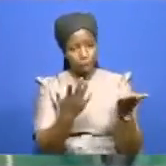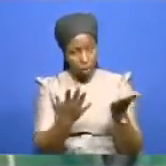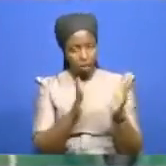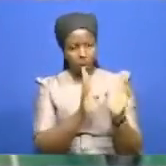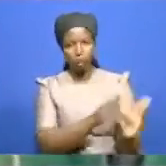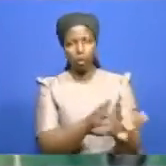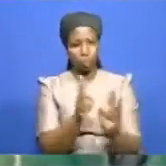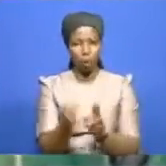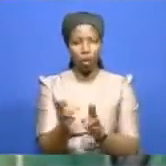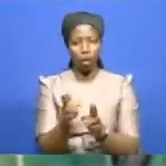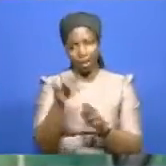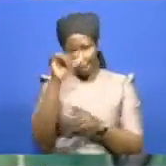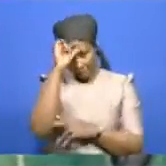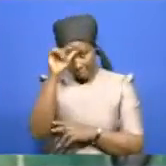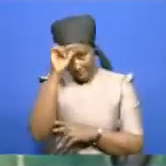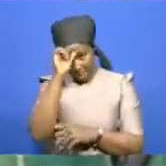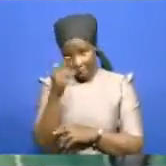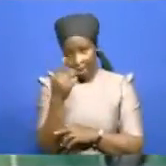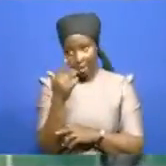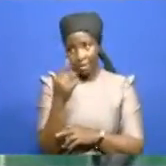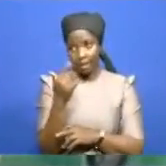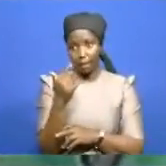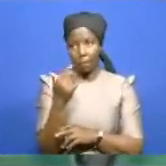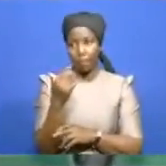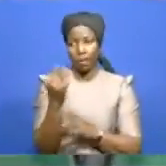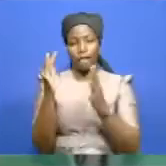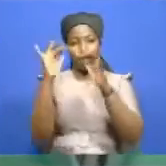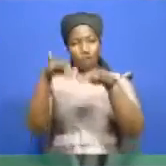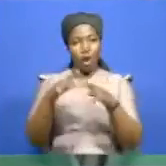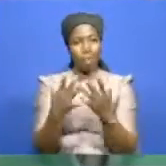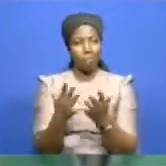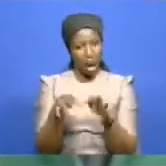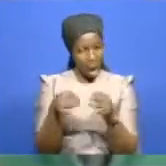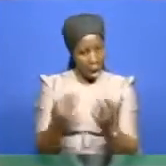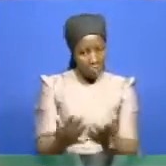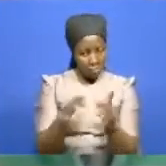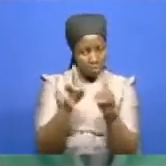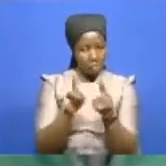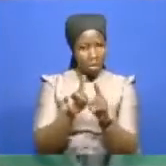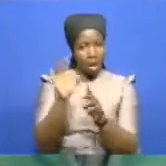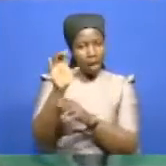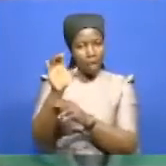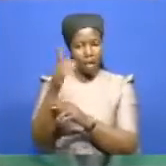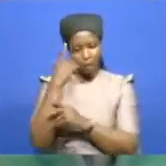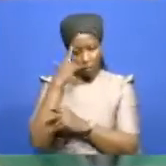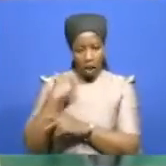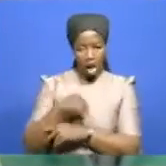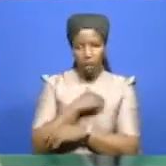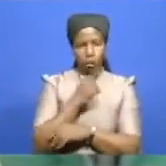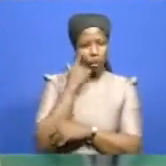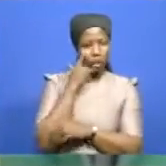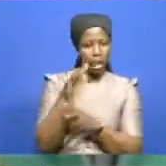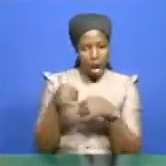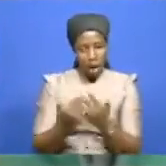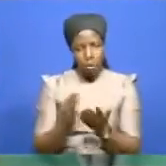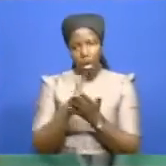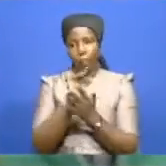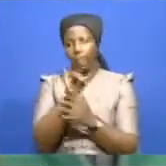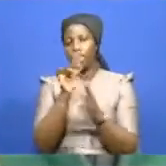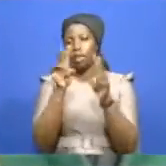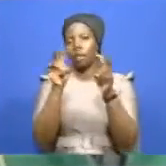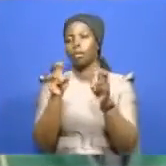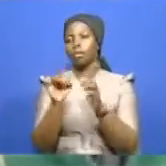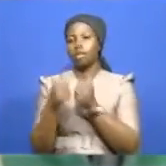normal government forum in form of cabinet, so that we see how some of the issues,